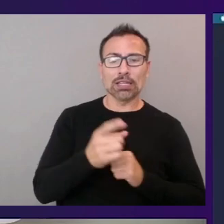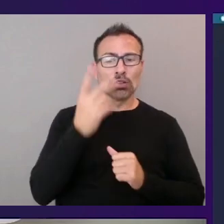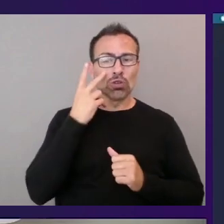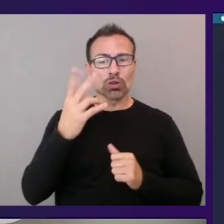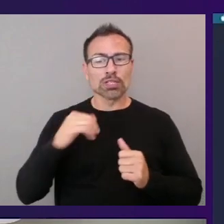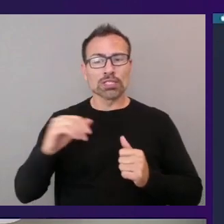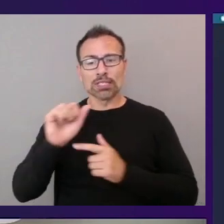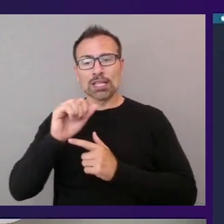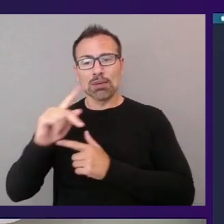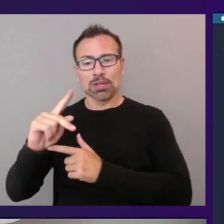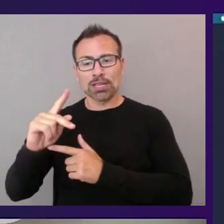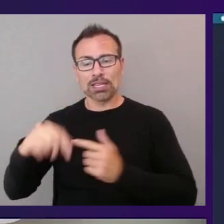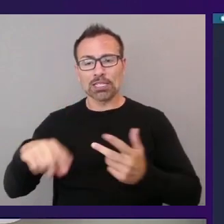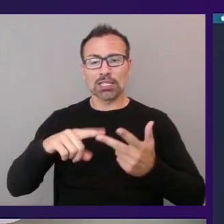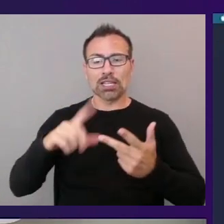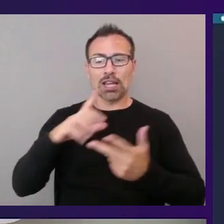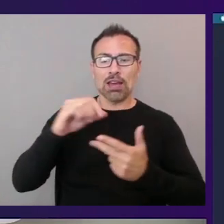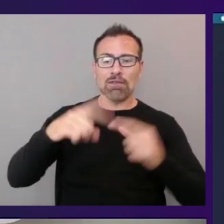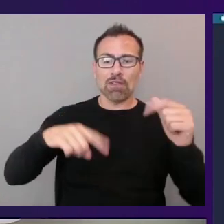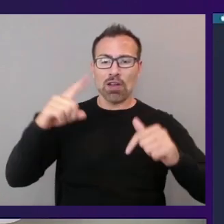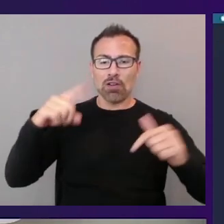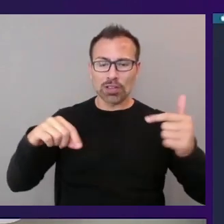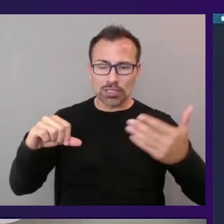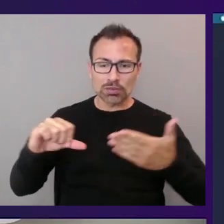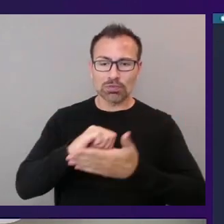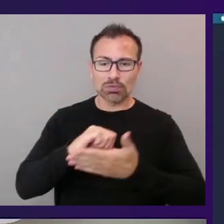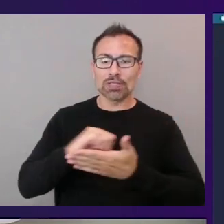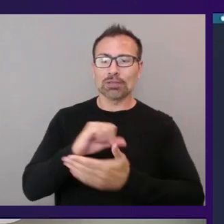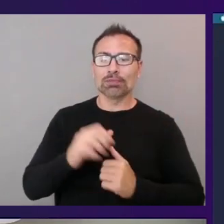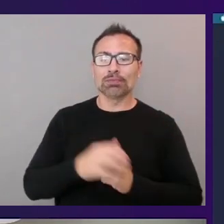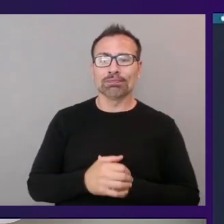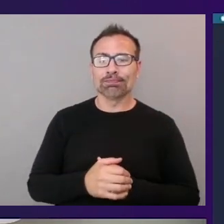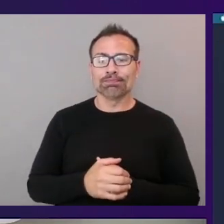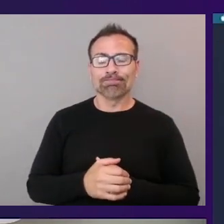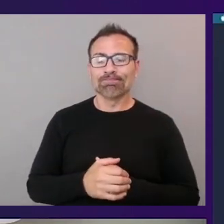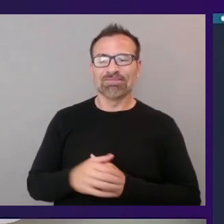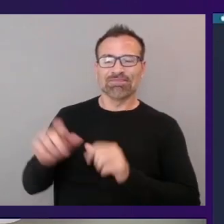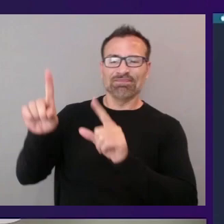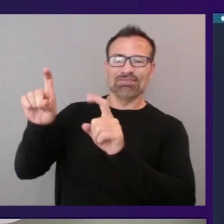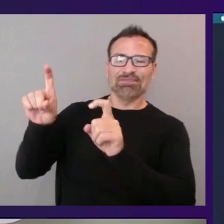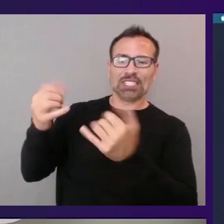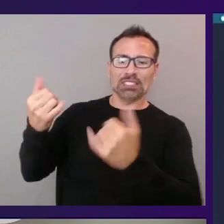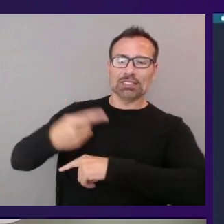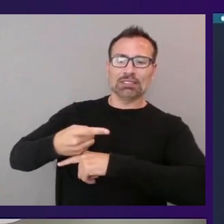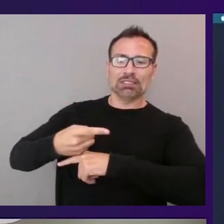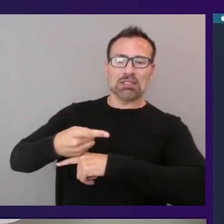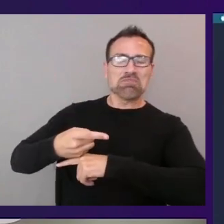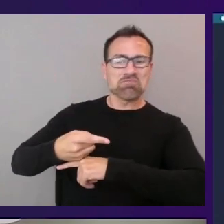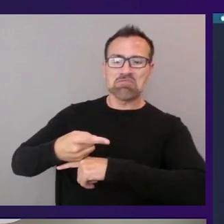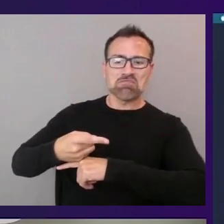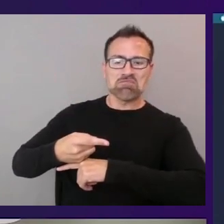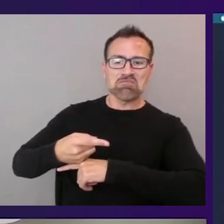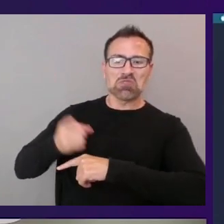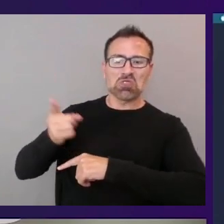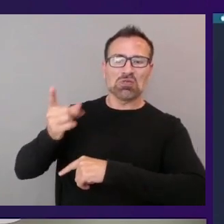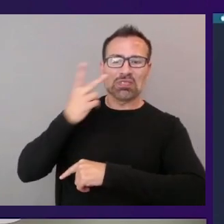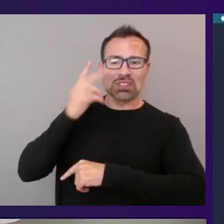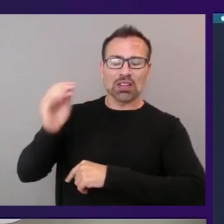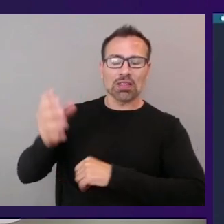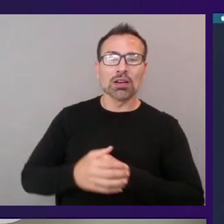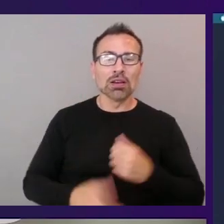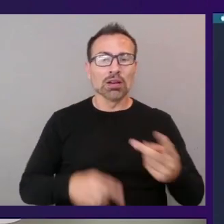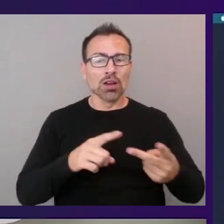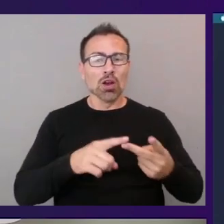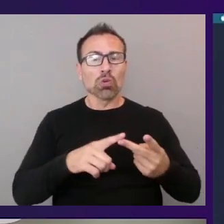and the various pages. We did not have tests configured today, so there's nothing to see there. We went straight on to the